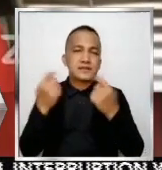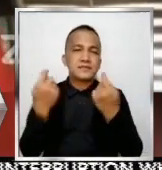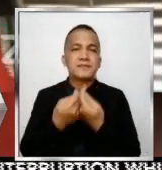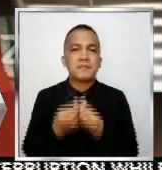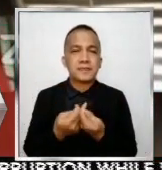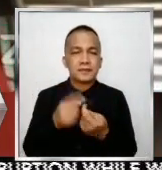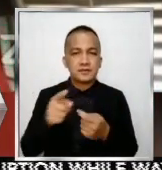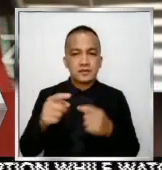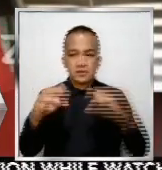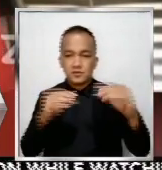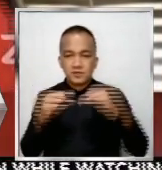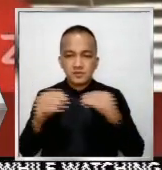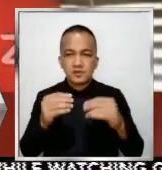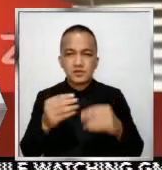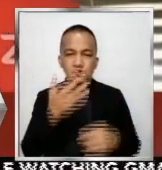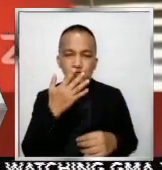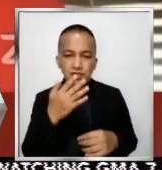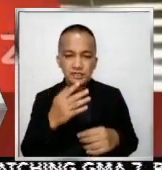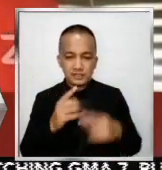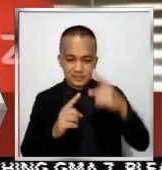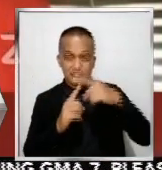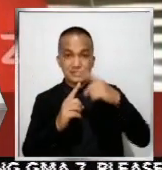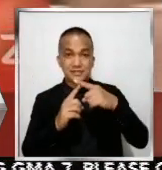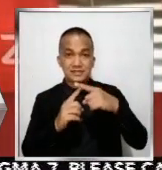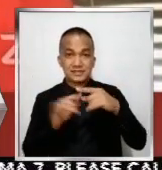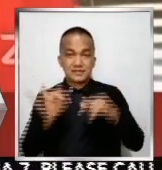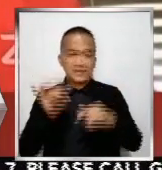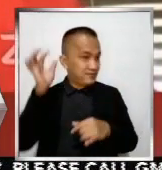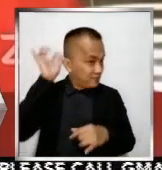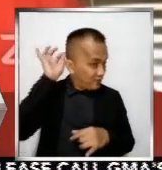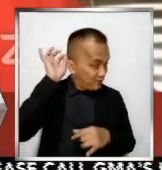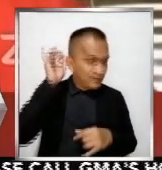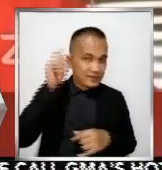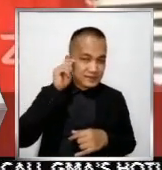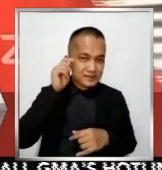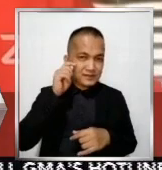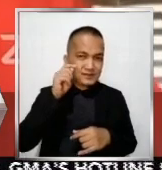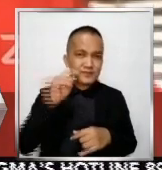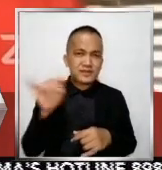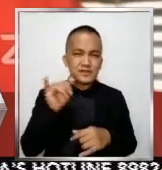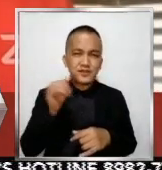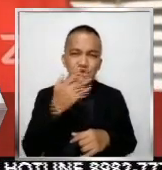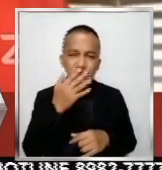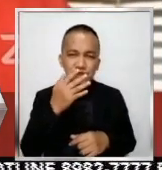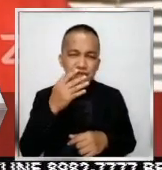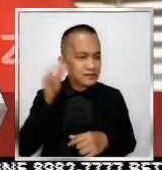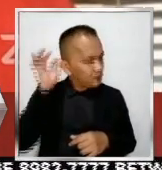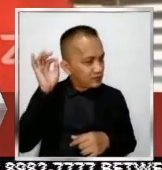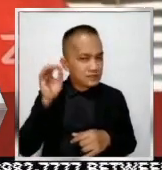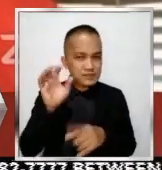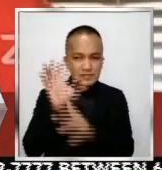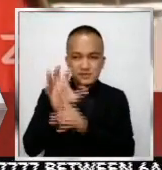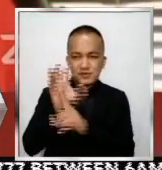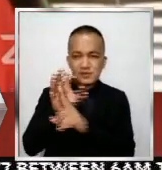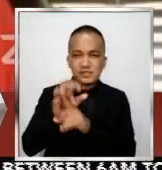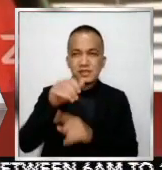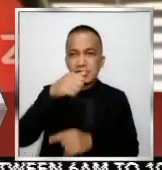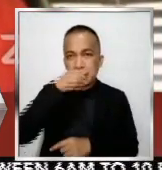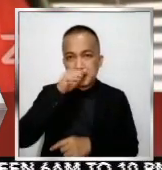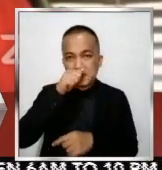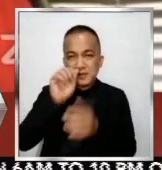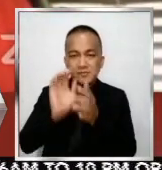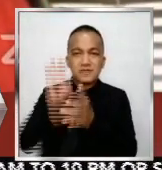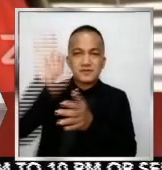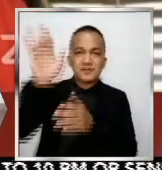sa kulay ng t-shirt, pati na rin ang buhok ni Thirdy na hango sa kulay ng buhok ng tanyag na Japanese anime basketball character na si